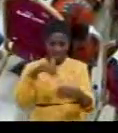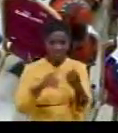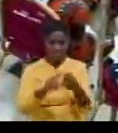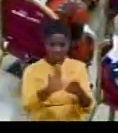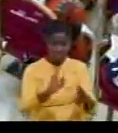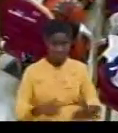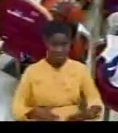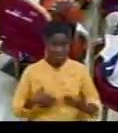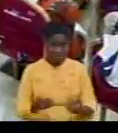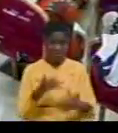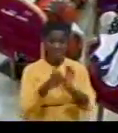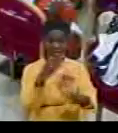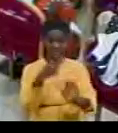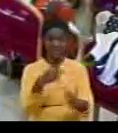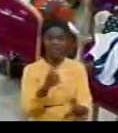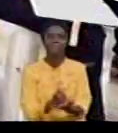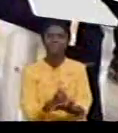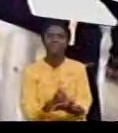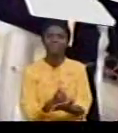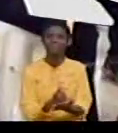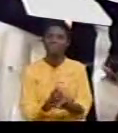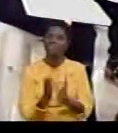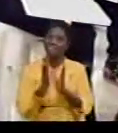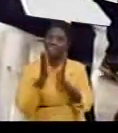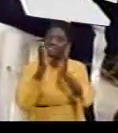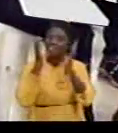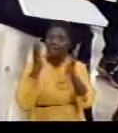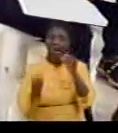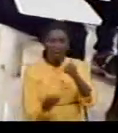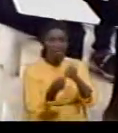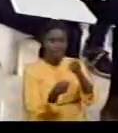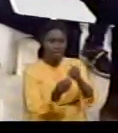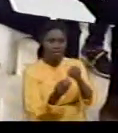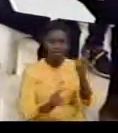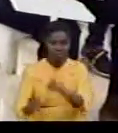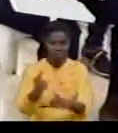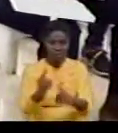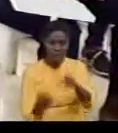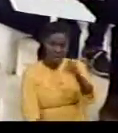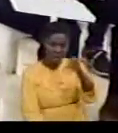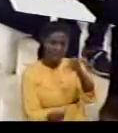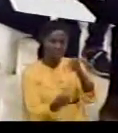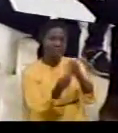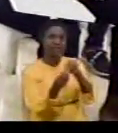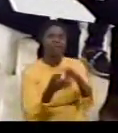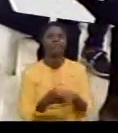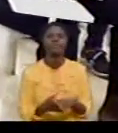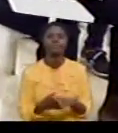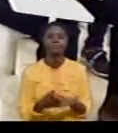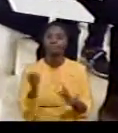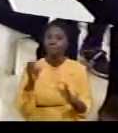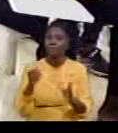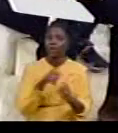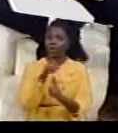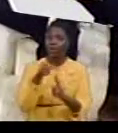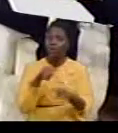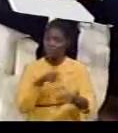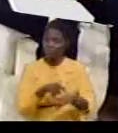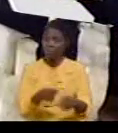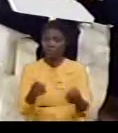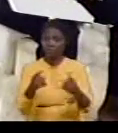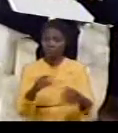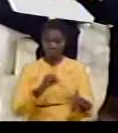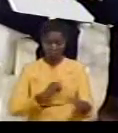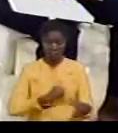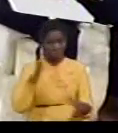life. Somebody help me shout addition. So when the time comes, I will give